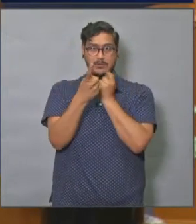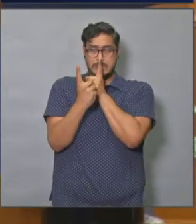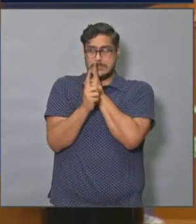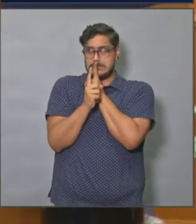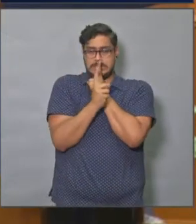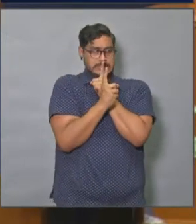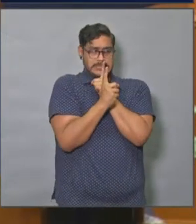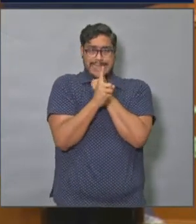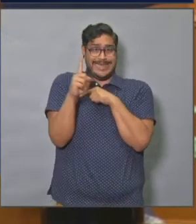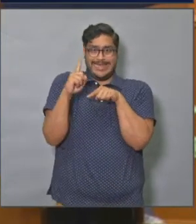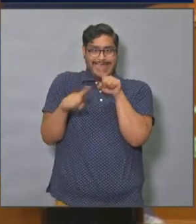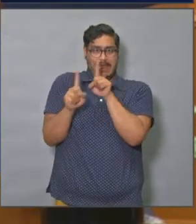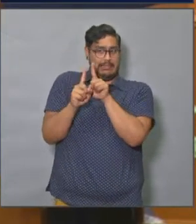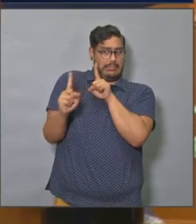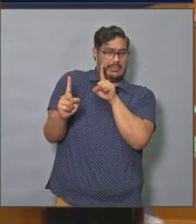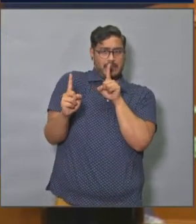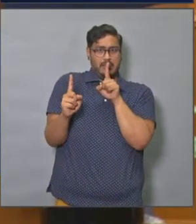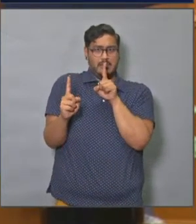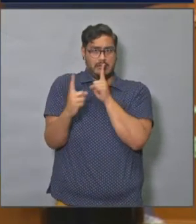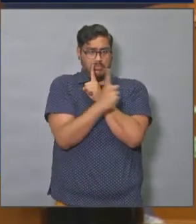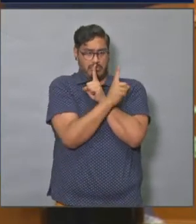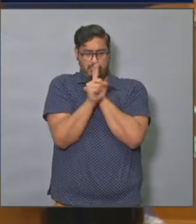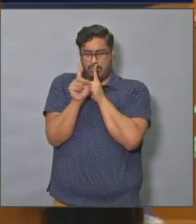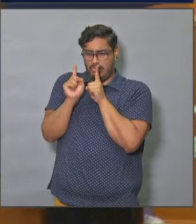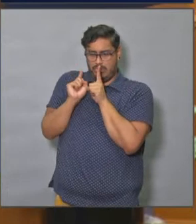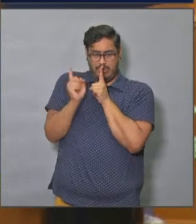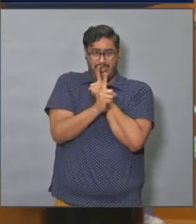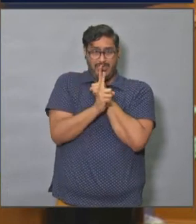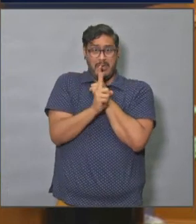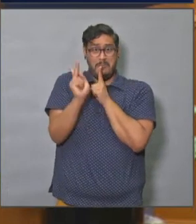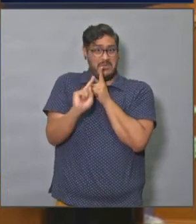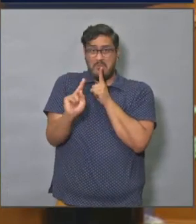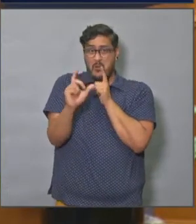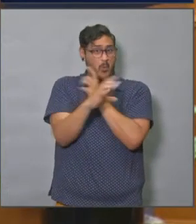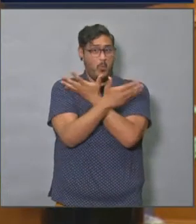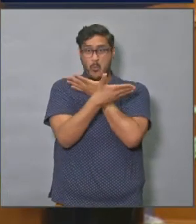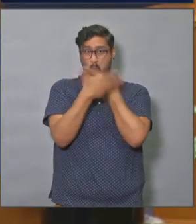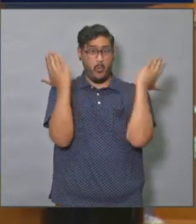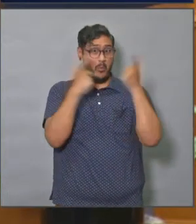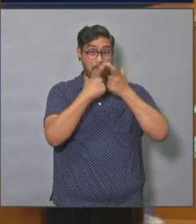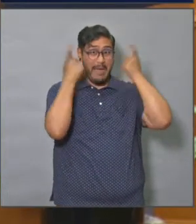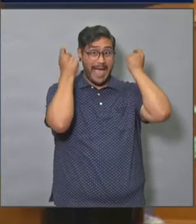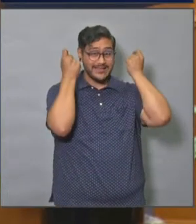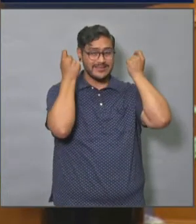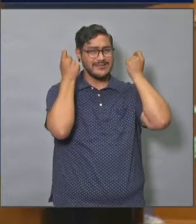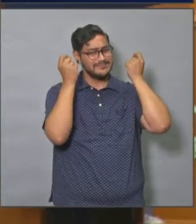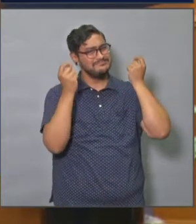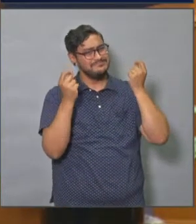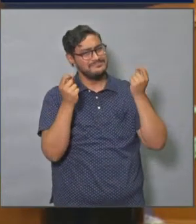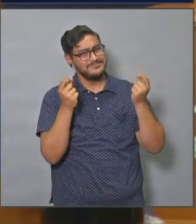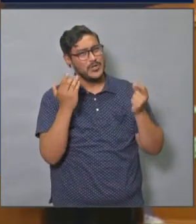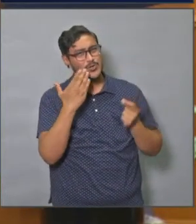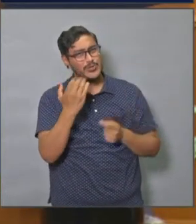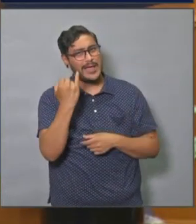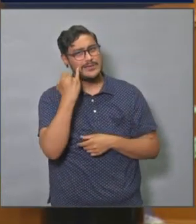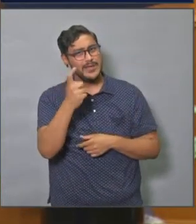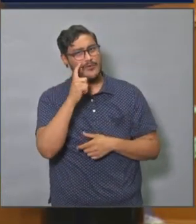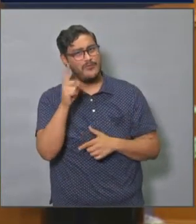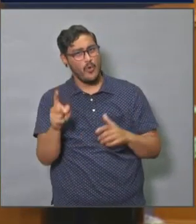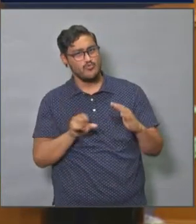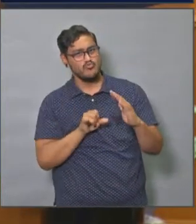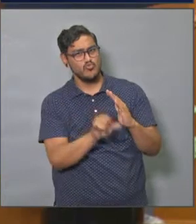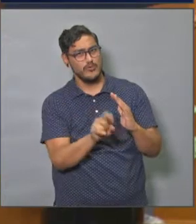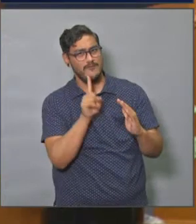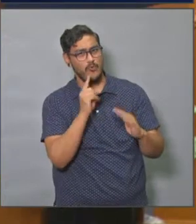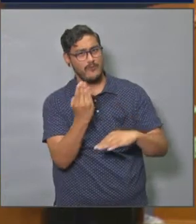distance, we have already recommended that you think about, seriously, about self-quarantining for 14 days. And now we're going to